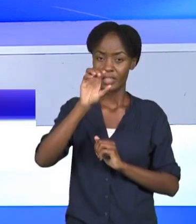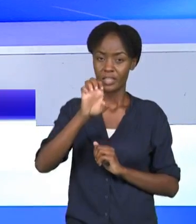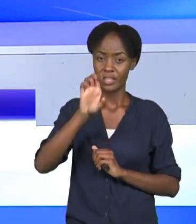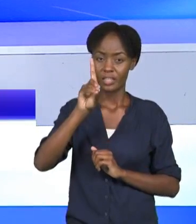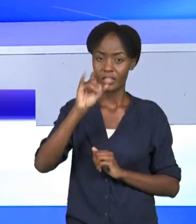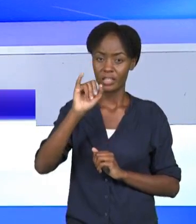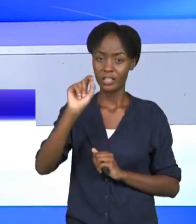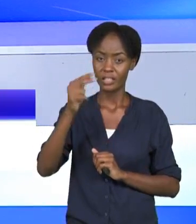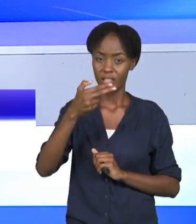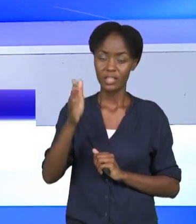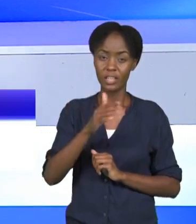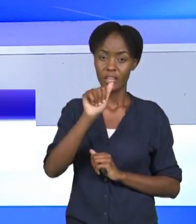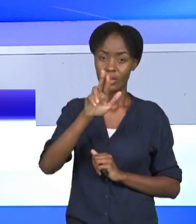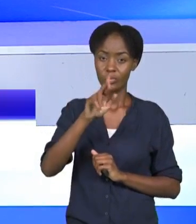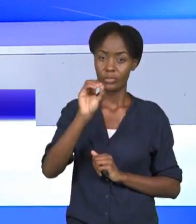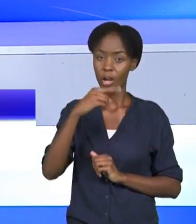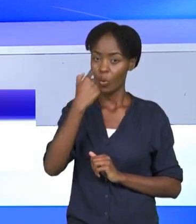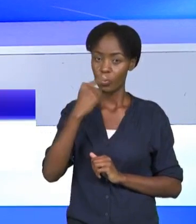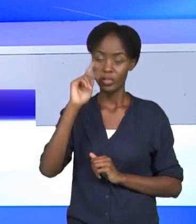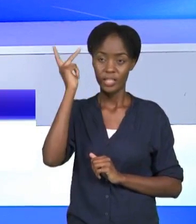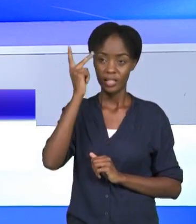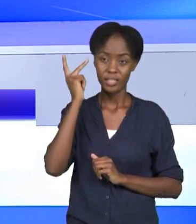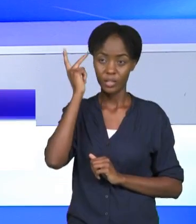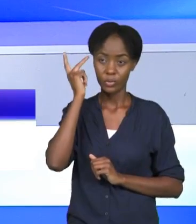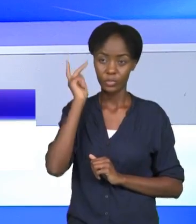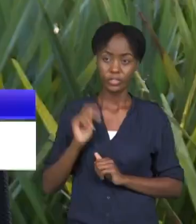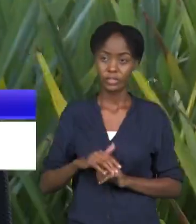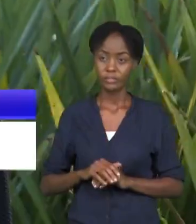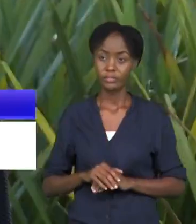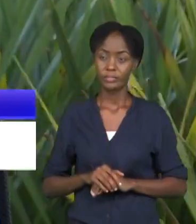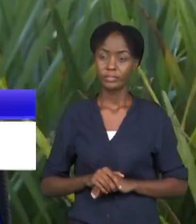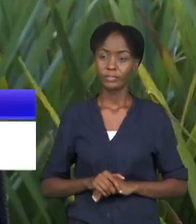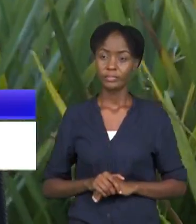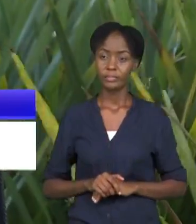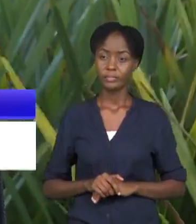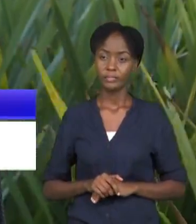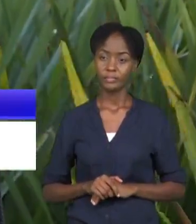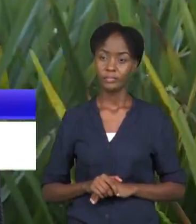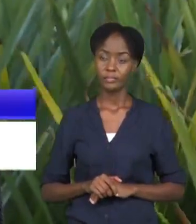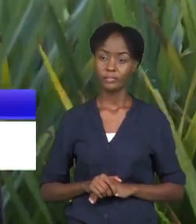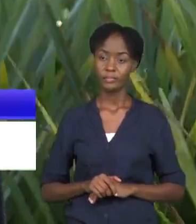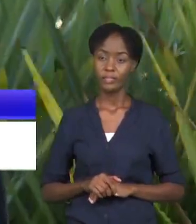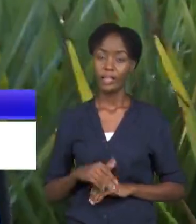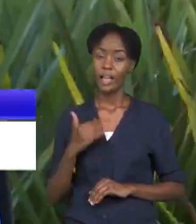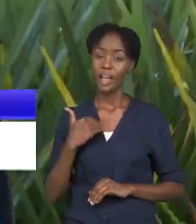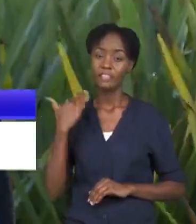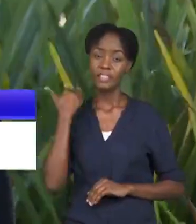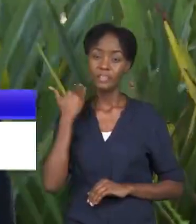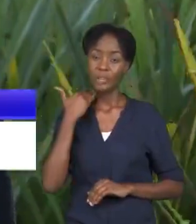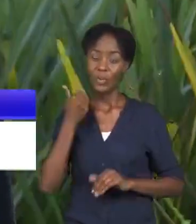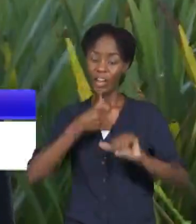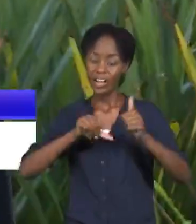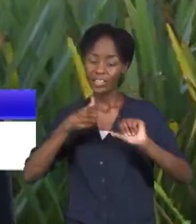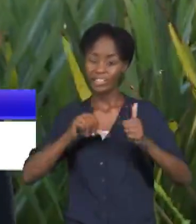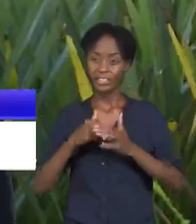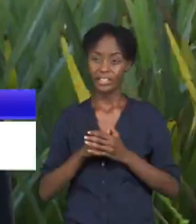a psychologist, and this is the first segment of this discussion. There's been a sudden increase in crimes among students since they